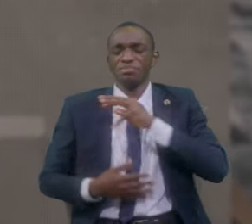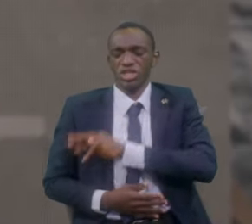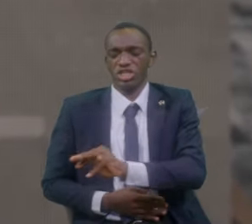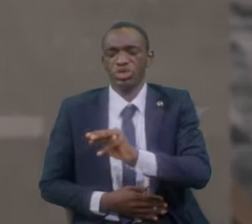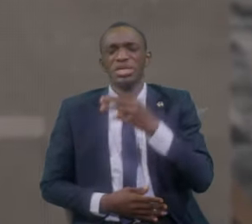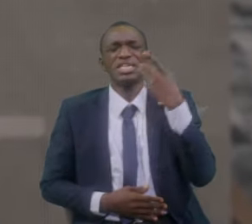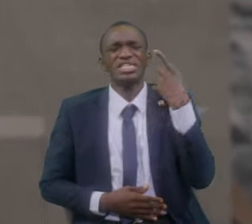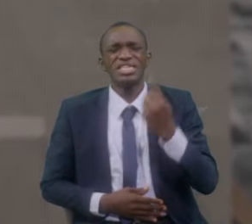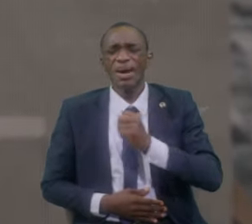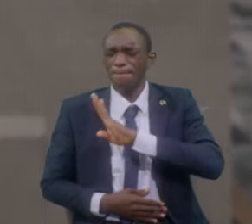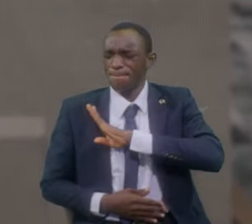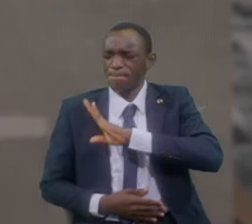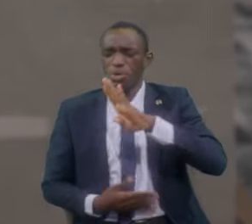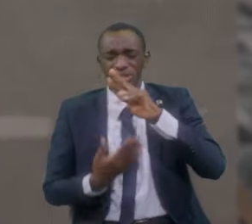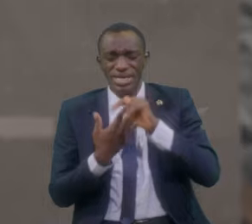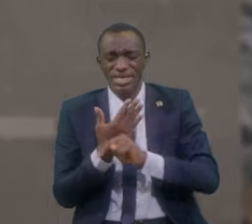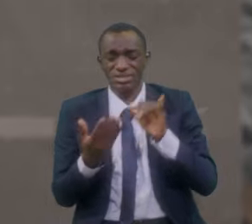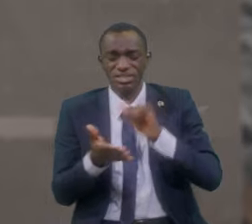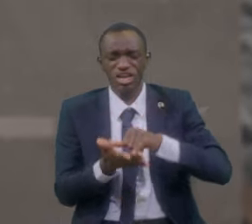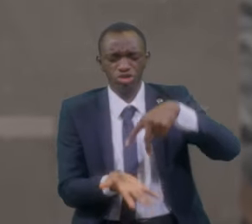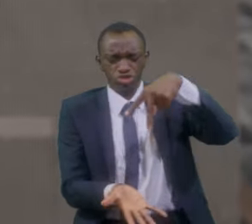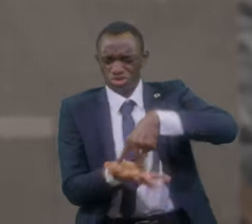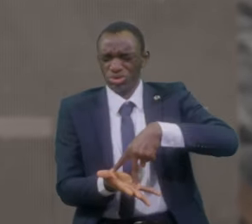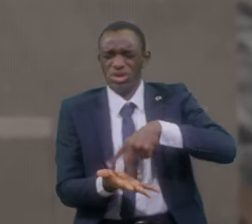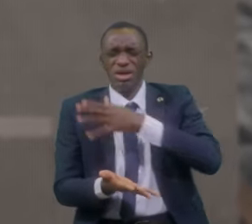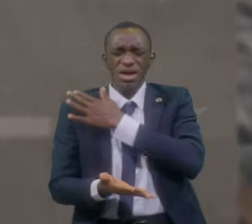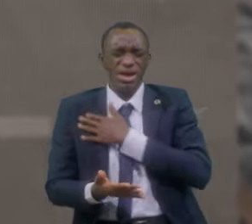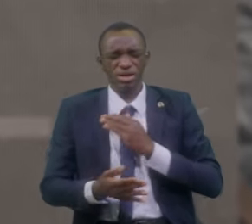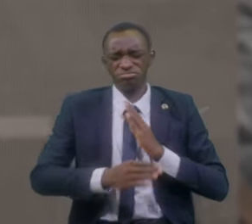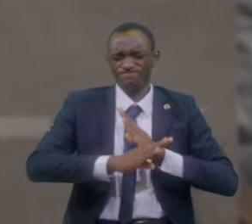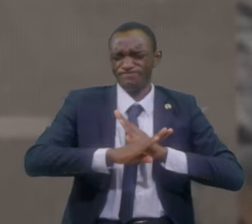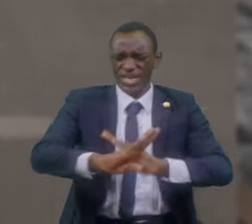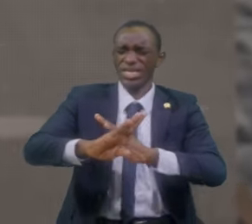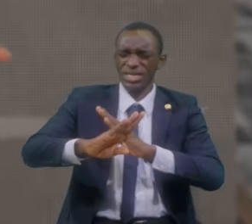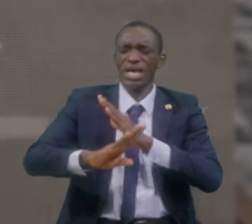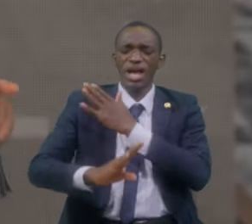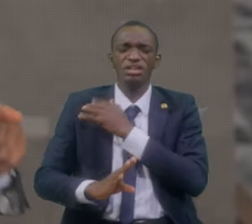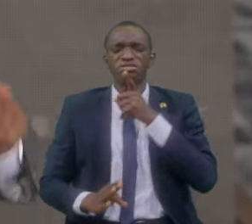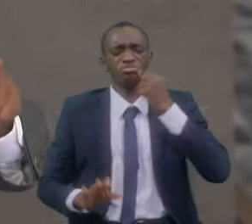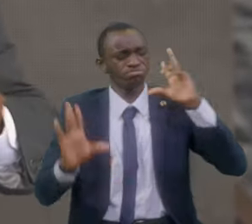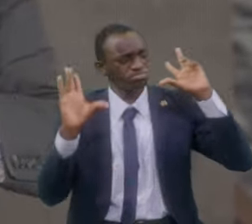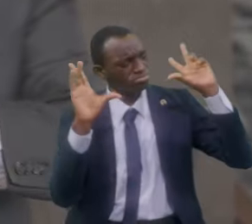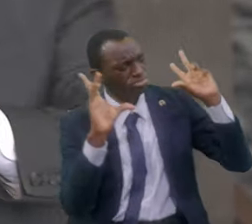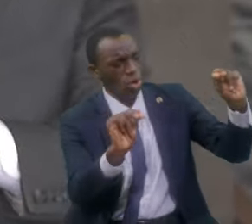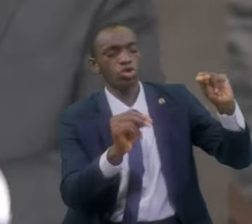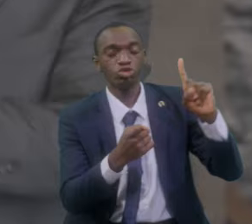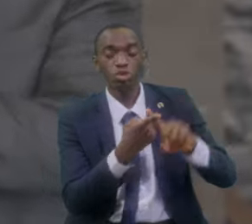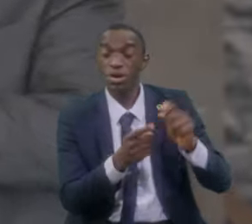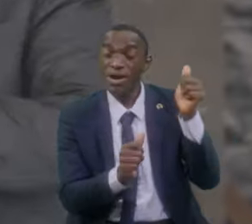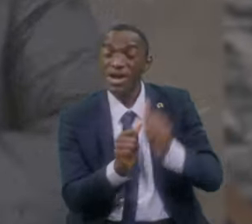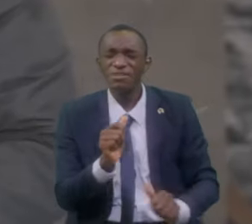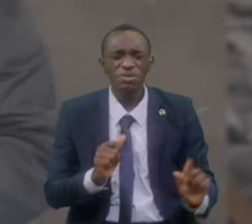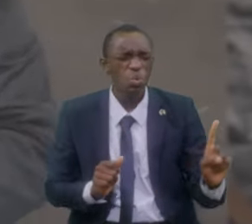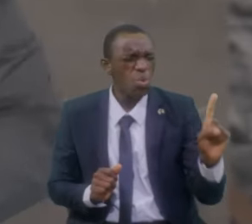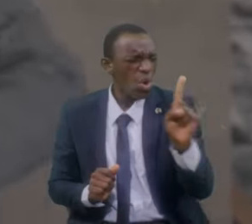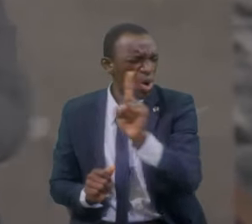that stood and withstood and we said no to everyone calling us